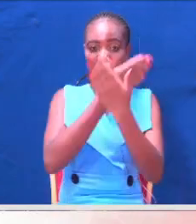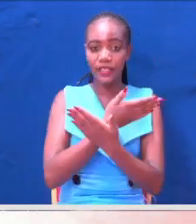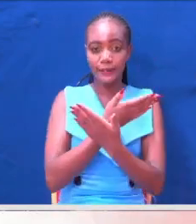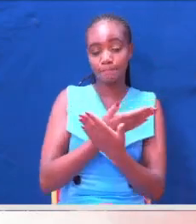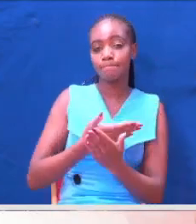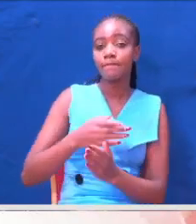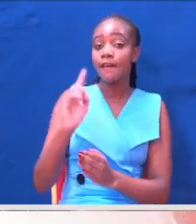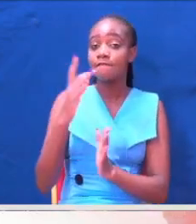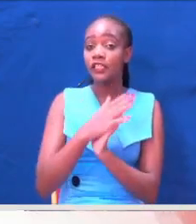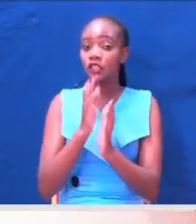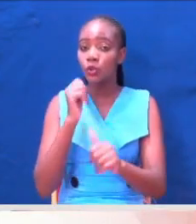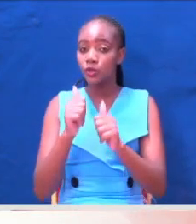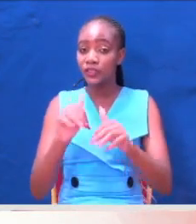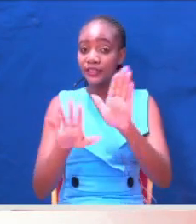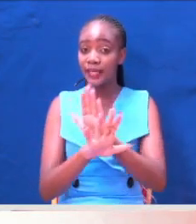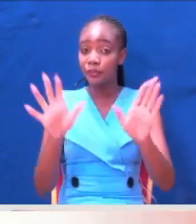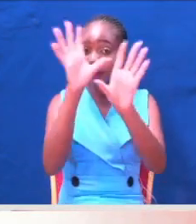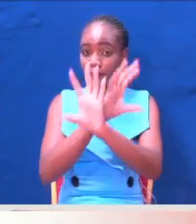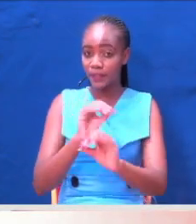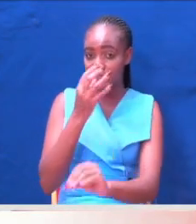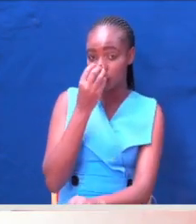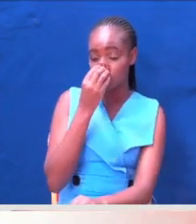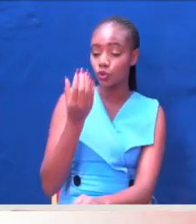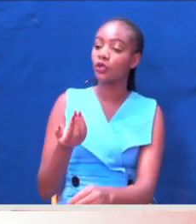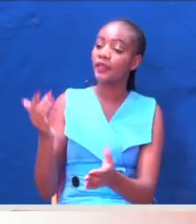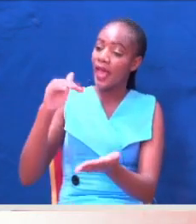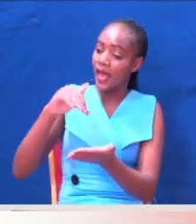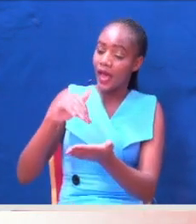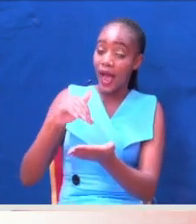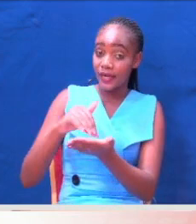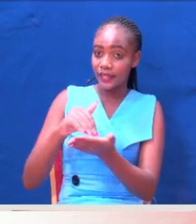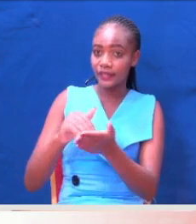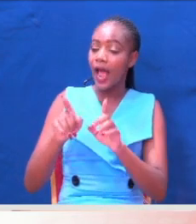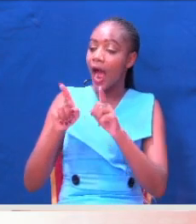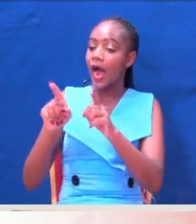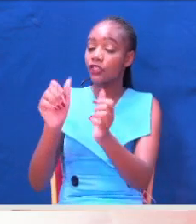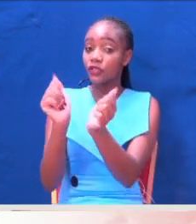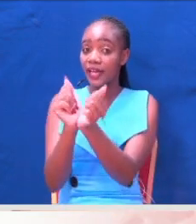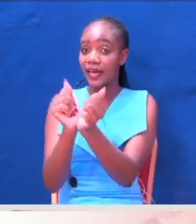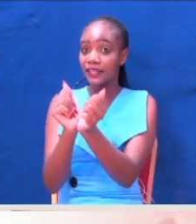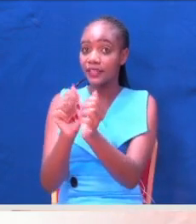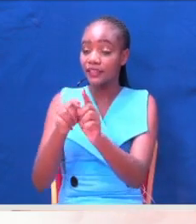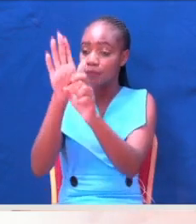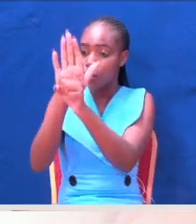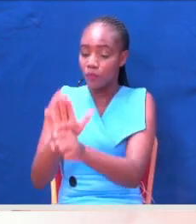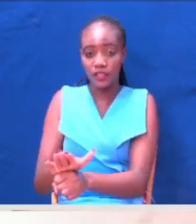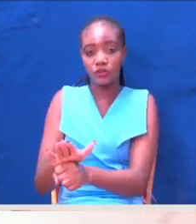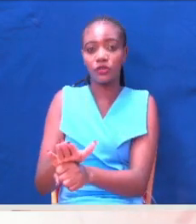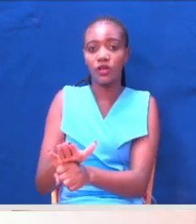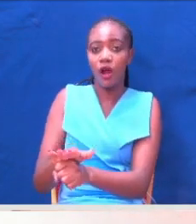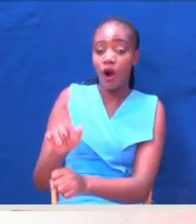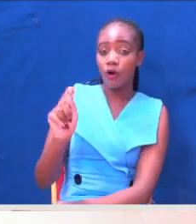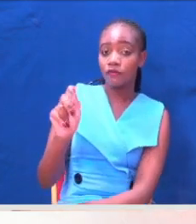Well, top story tonight, and Deputy President William Ruto has condemned the arrest, harassment and deportation of